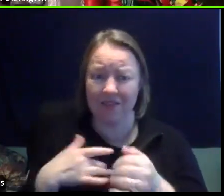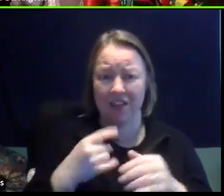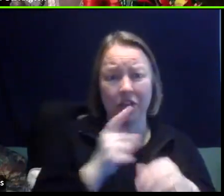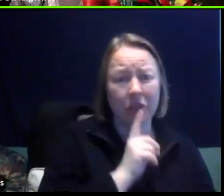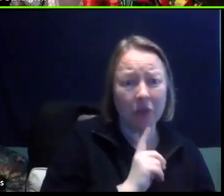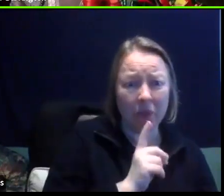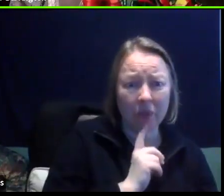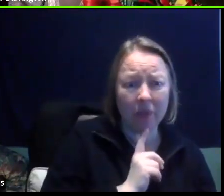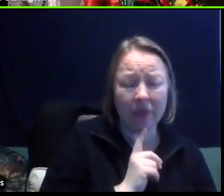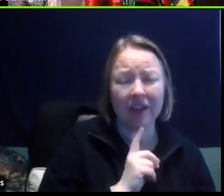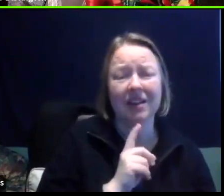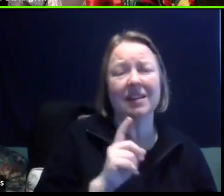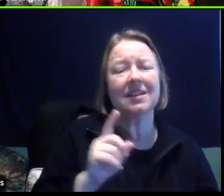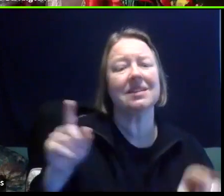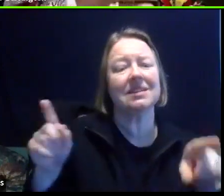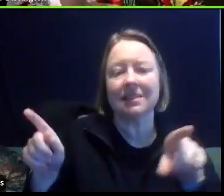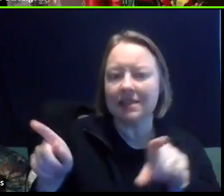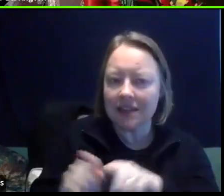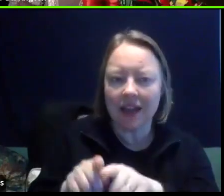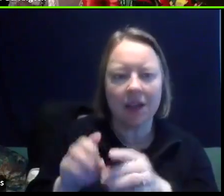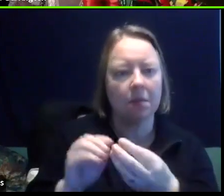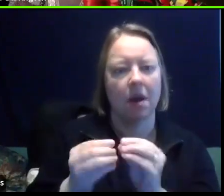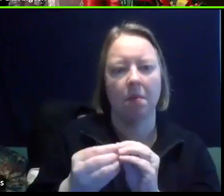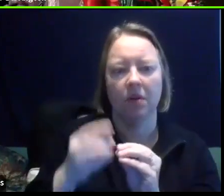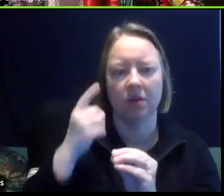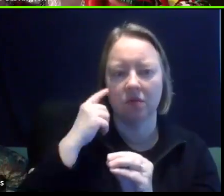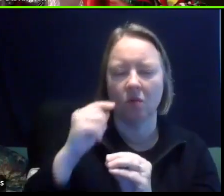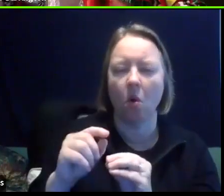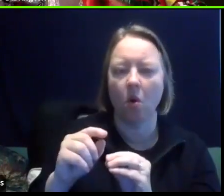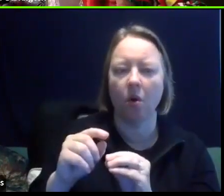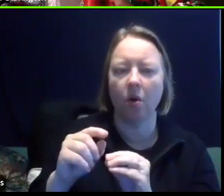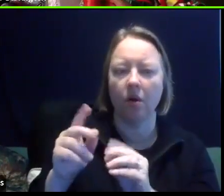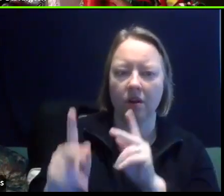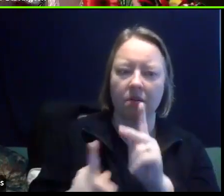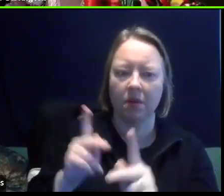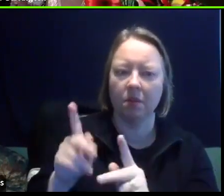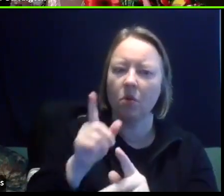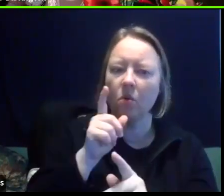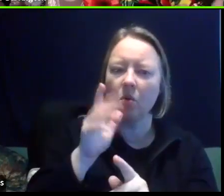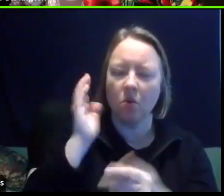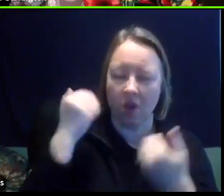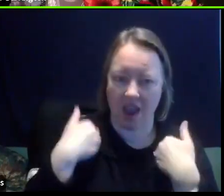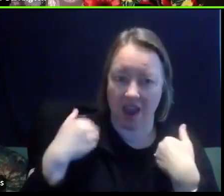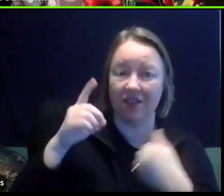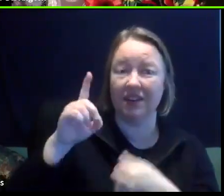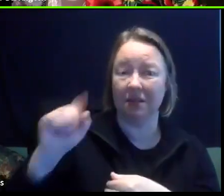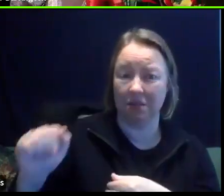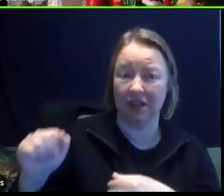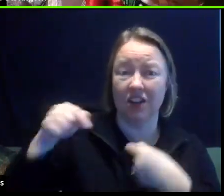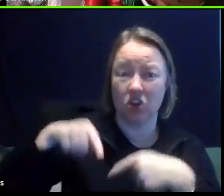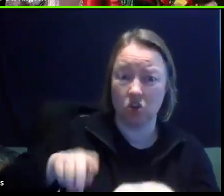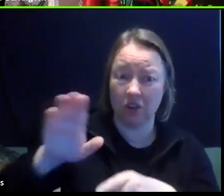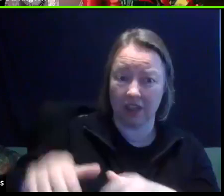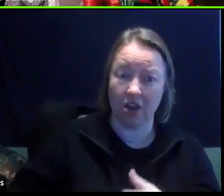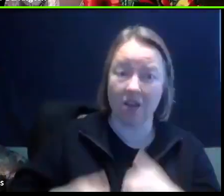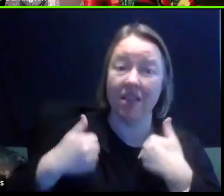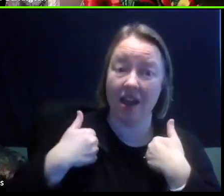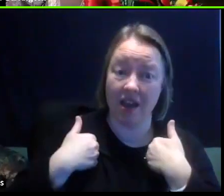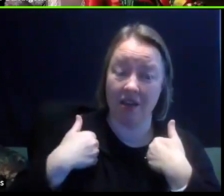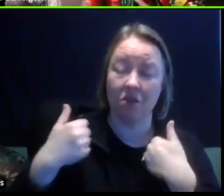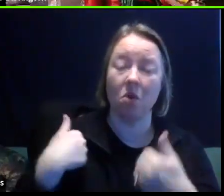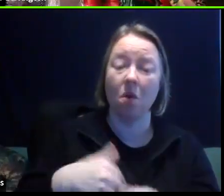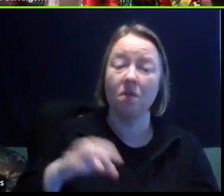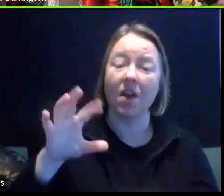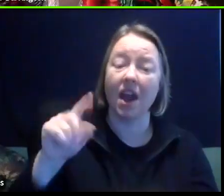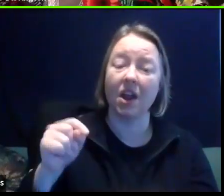are the same numbers that we have for the number of persons who will have a disability in their lifetime. And what we're finding now,